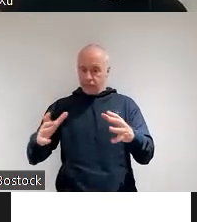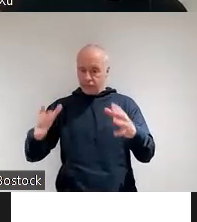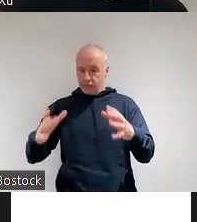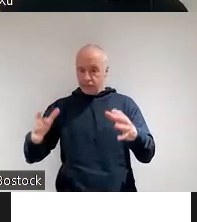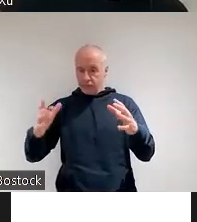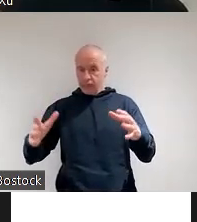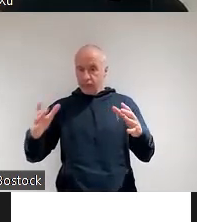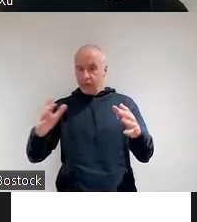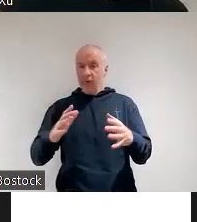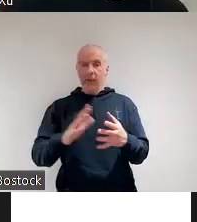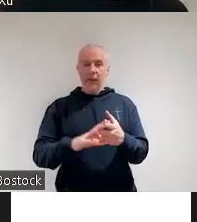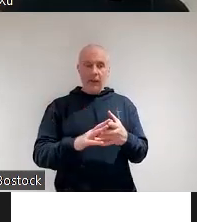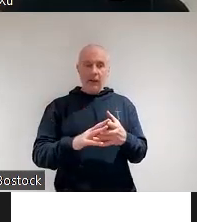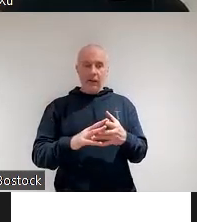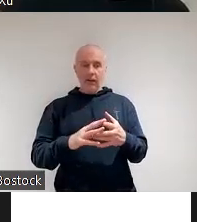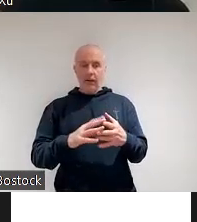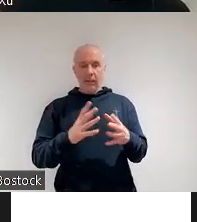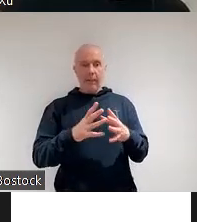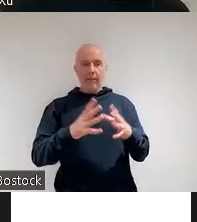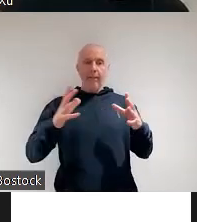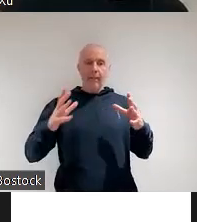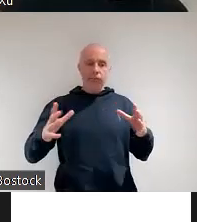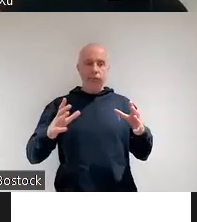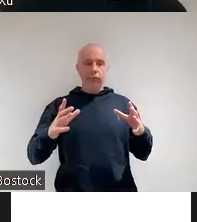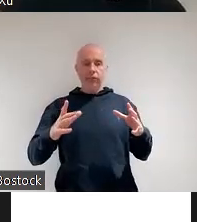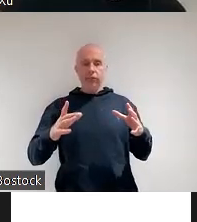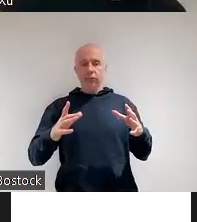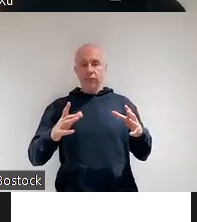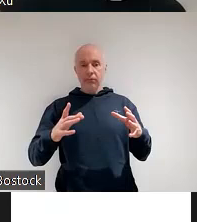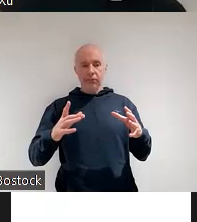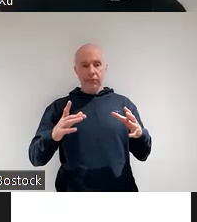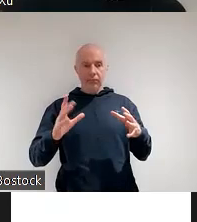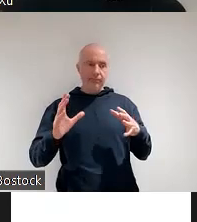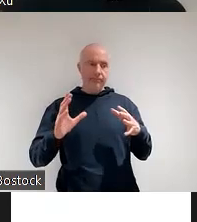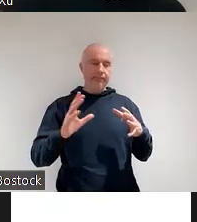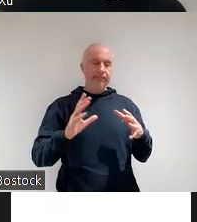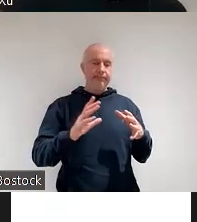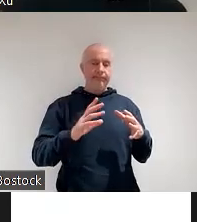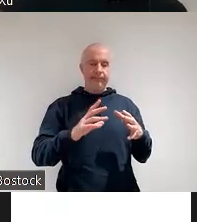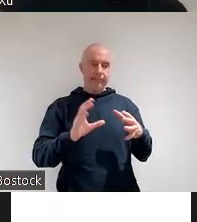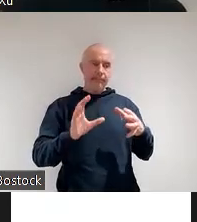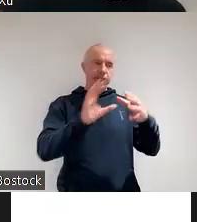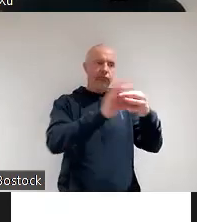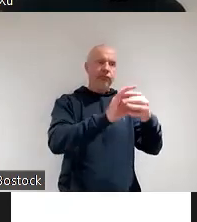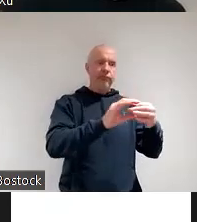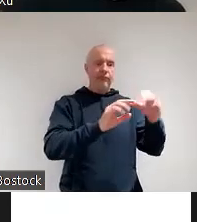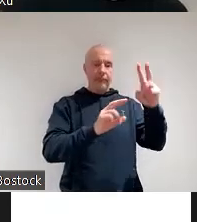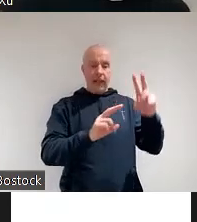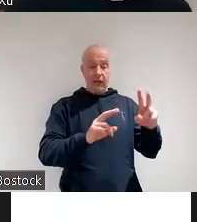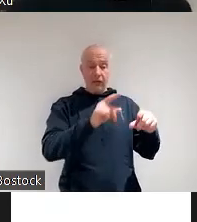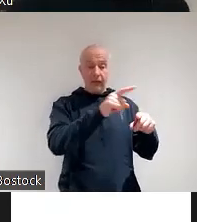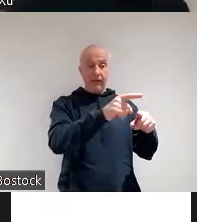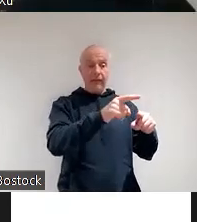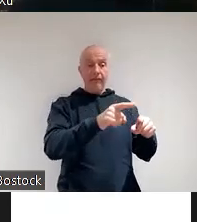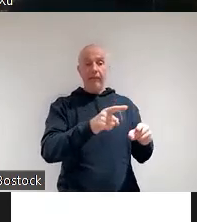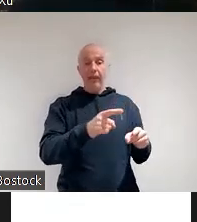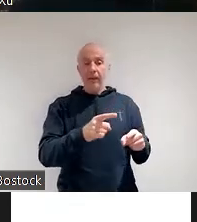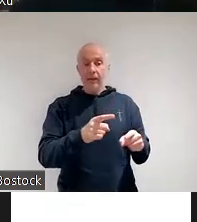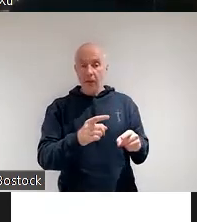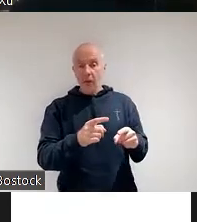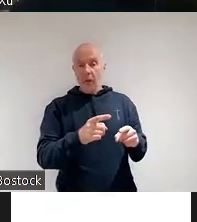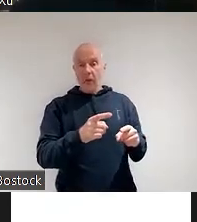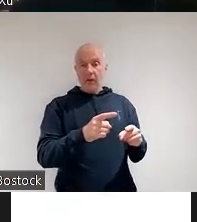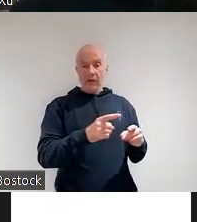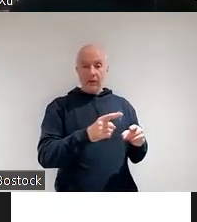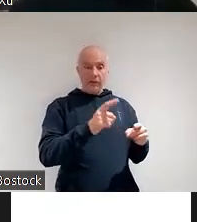is still a very huge load. And many infrastructures which we are having now, no matter it's a substation or transformers, they have only been